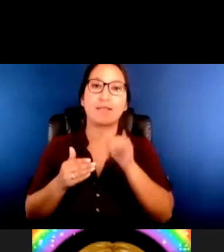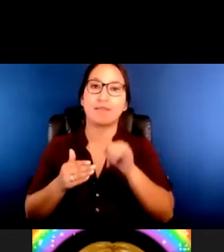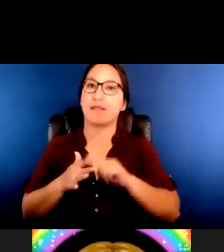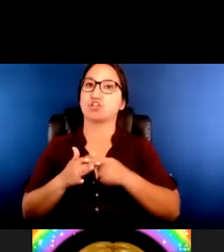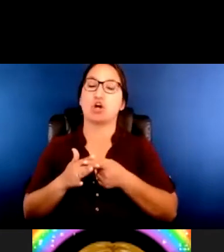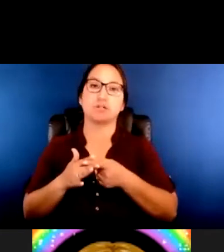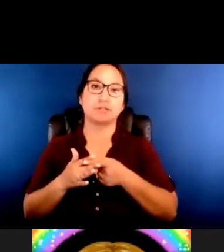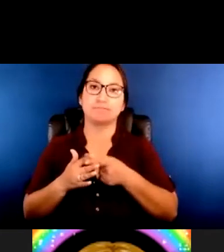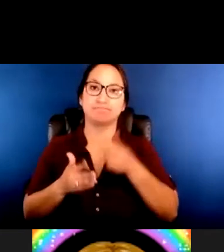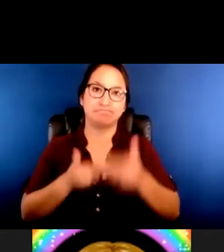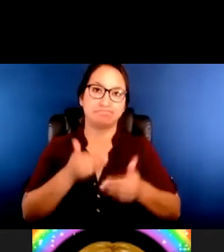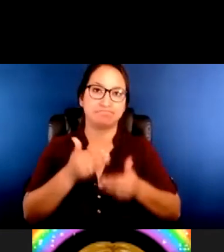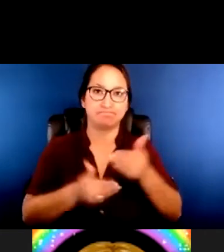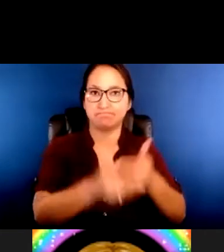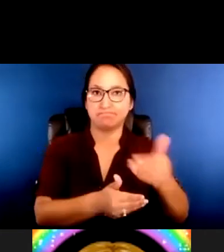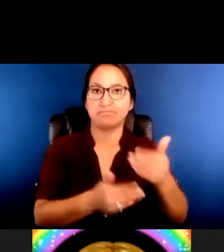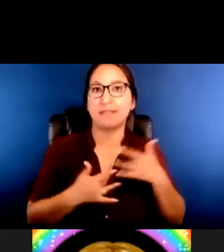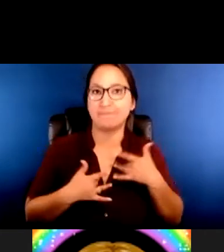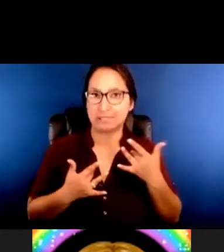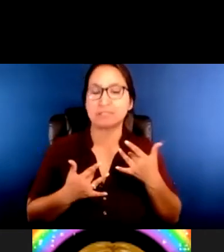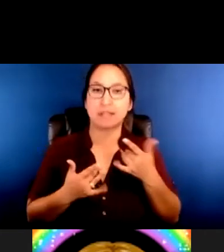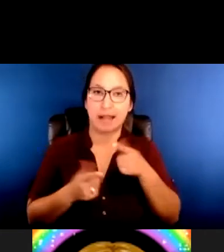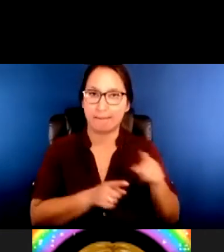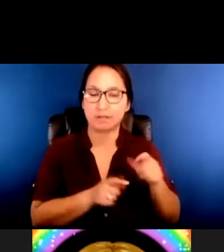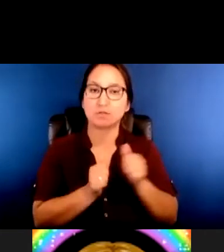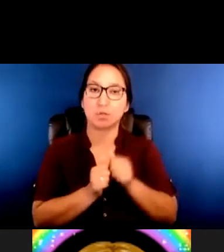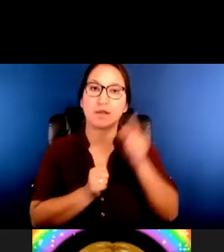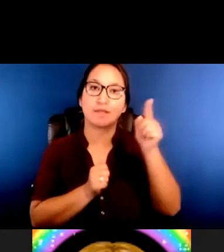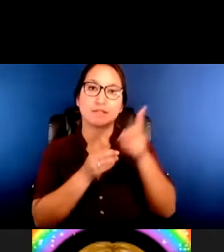very well prescribed by our district. The folks there at our district office have